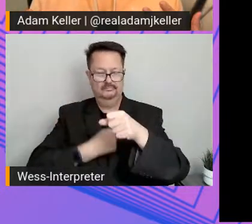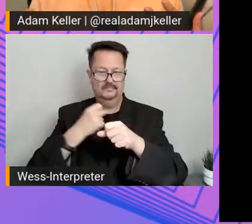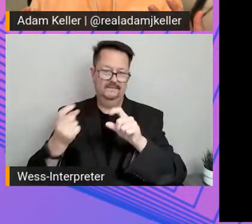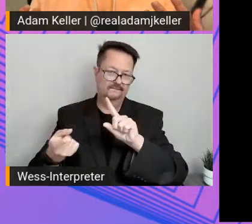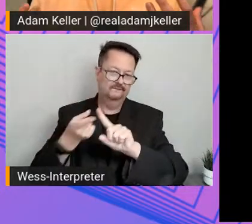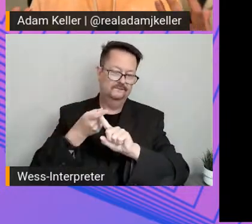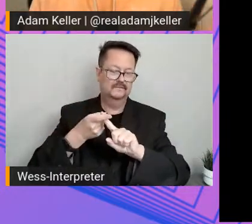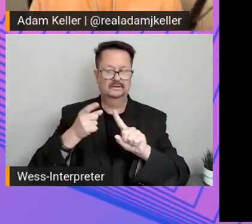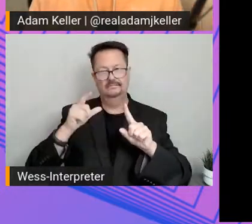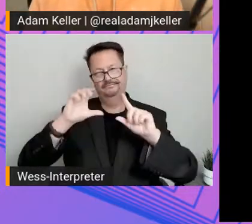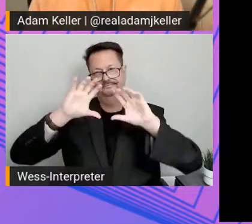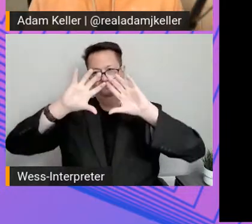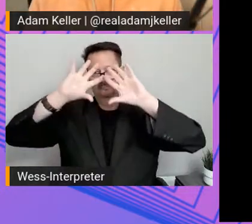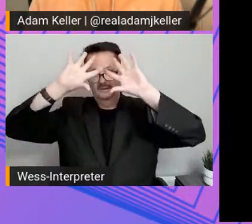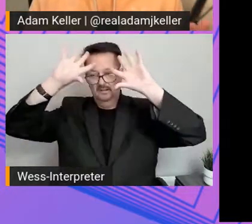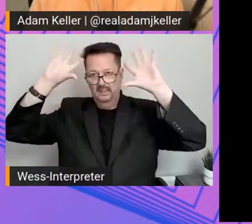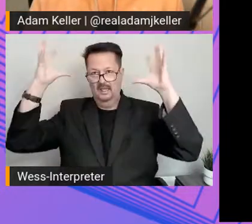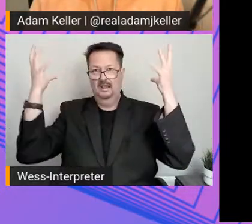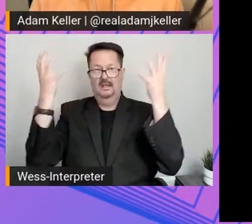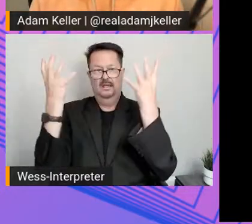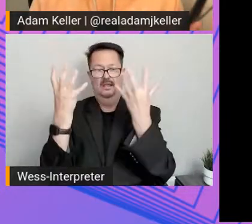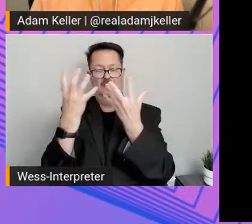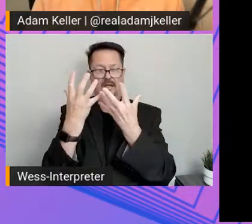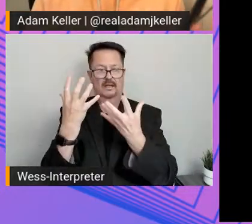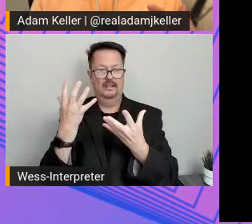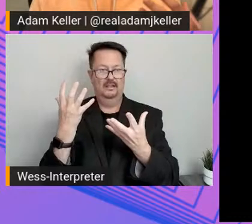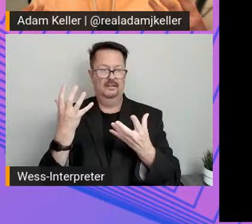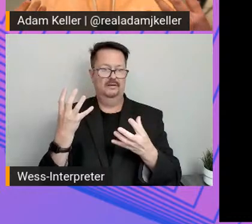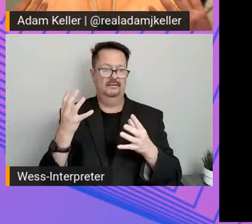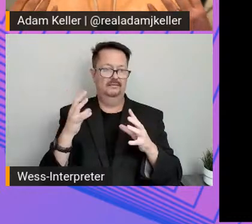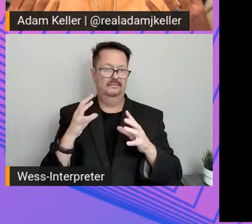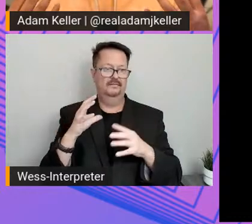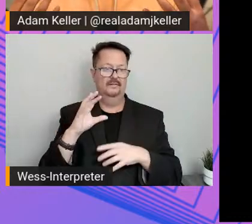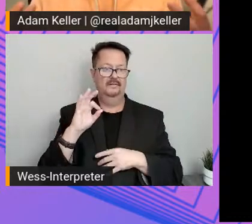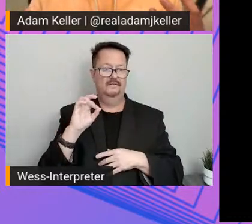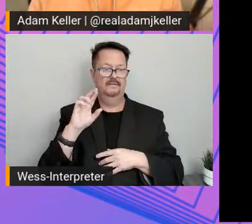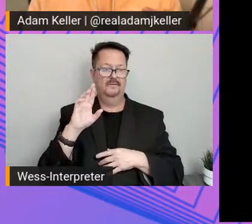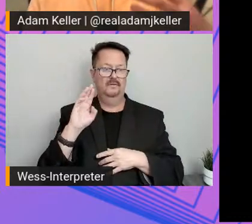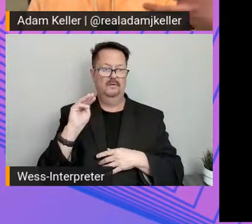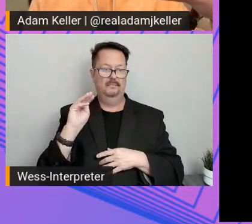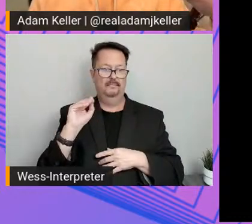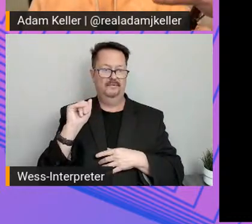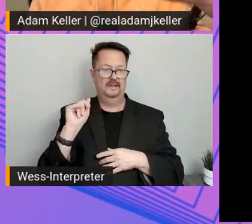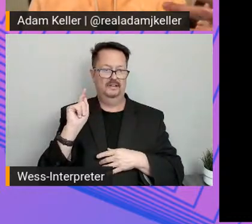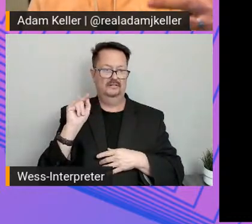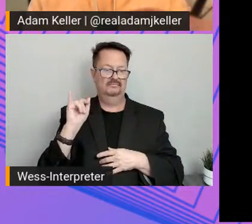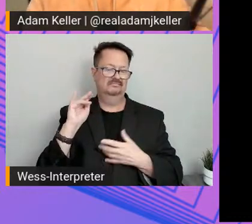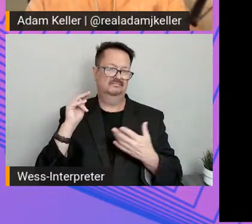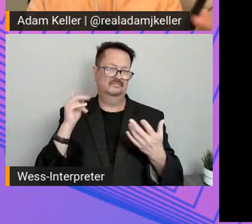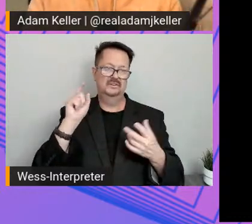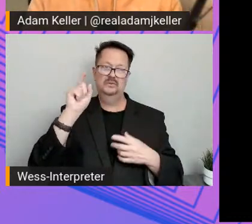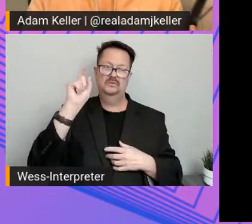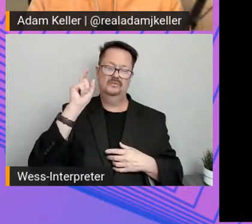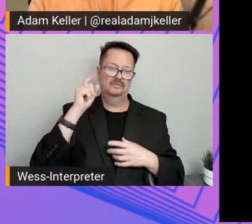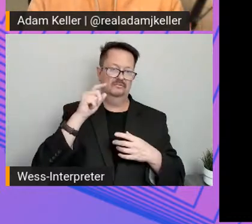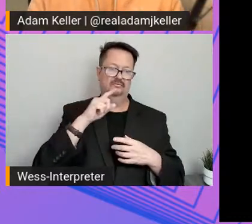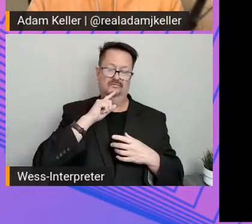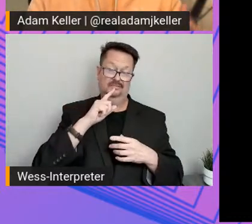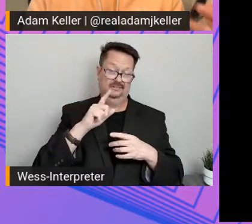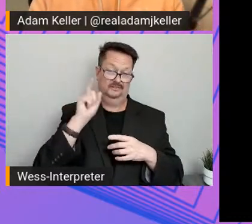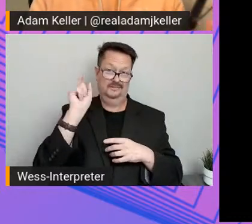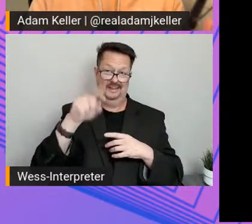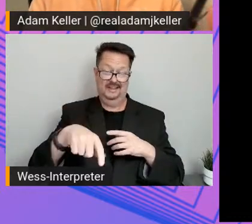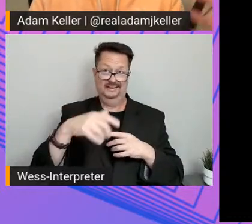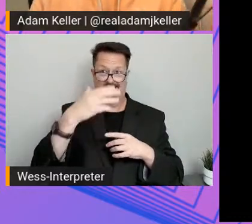CloudFormation. In the early days, there were, HashiCorp, Terraform. It was very much, you had to know everything that